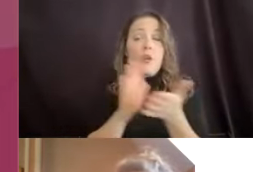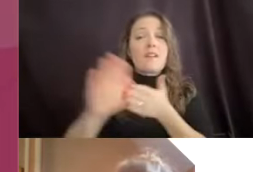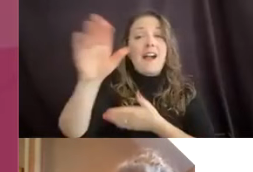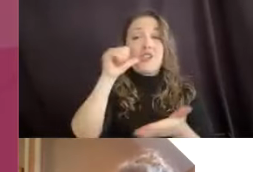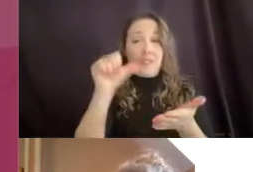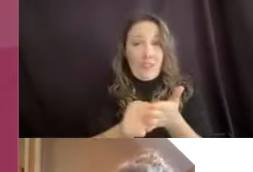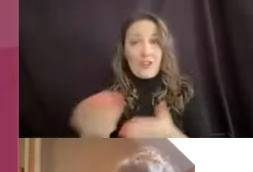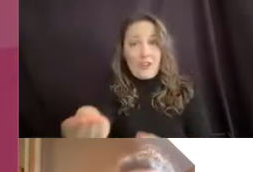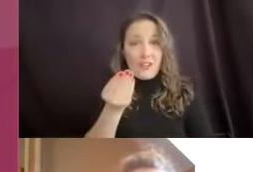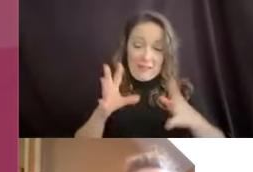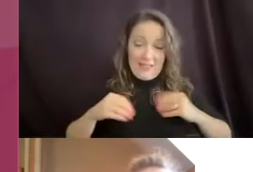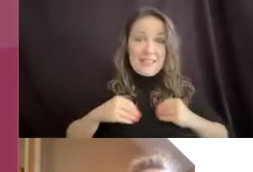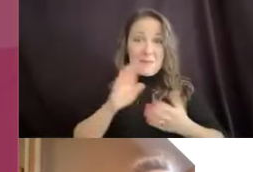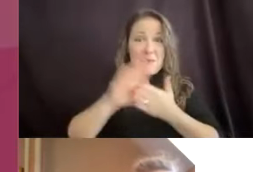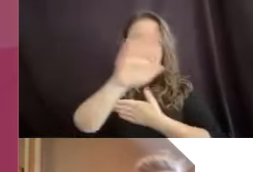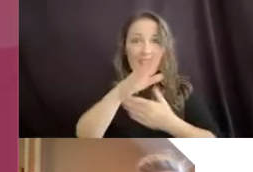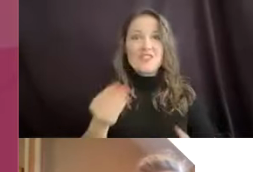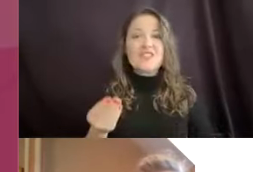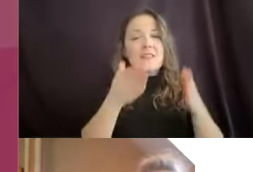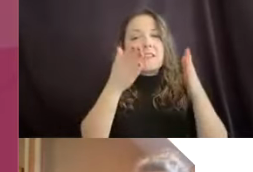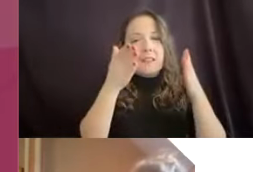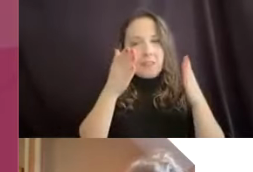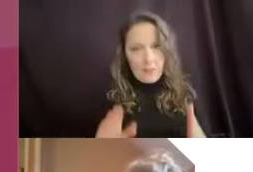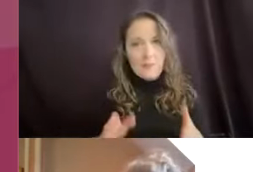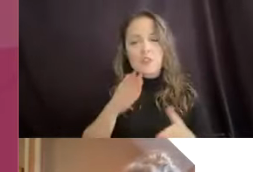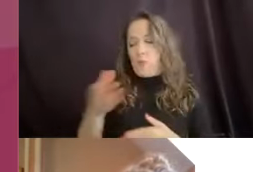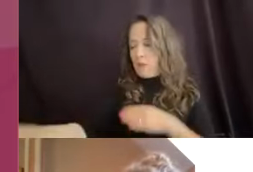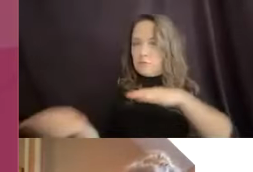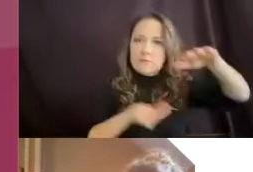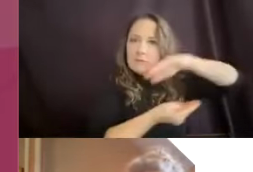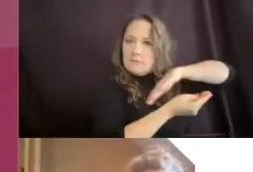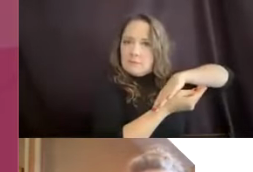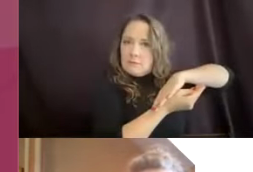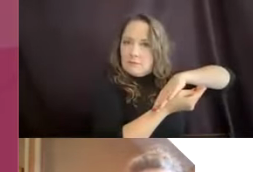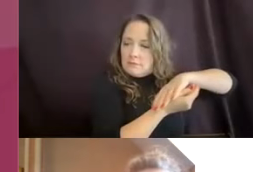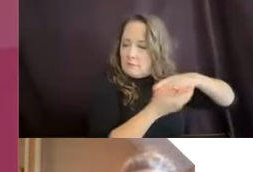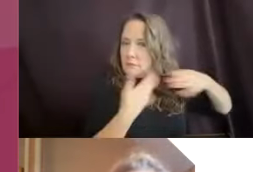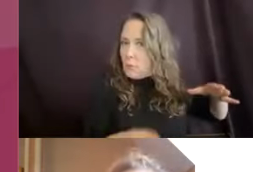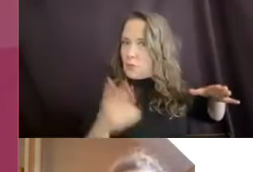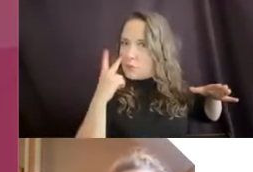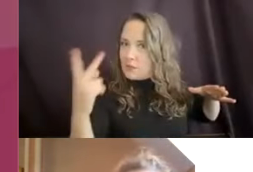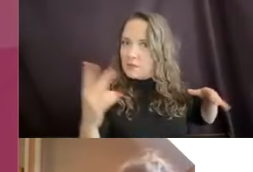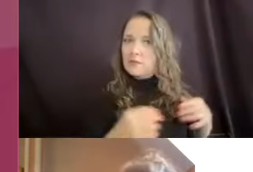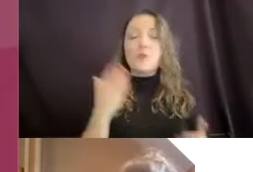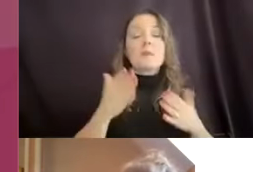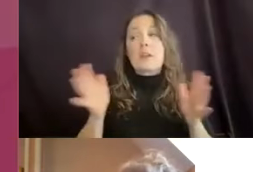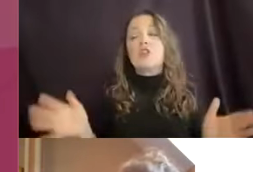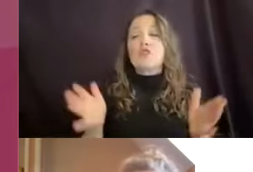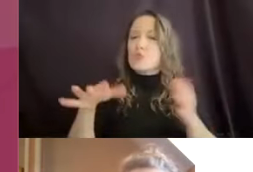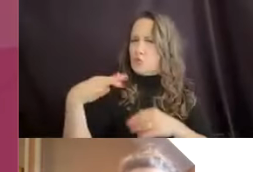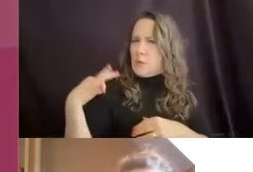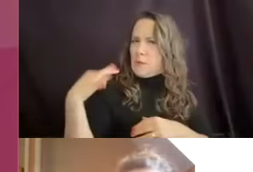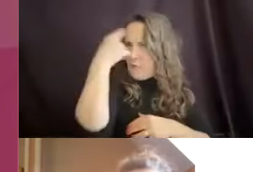like accepting you to college, or encouraging you to apply to this particular college. Somebody could take